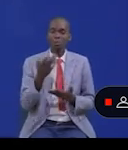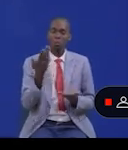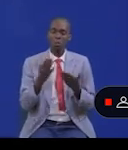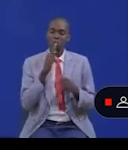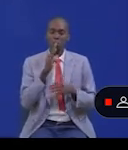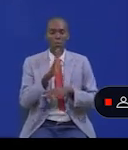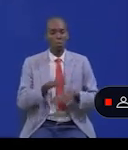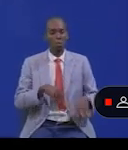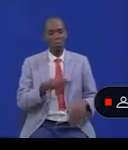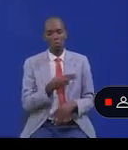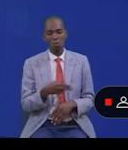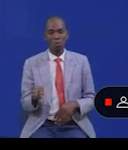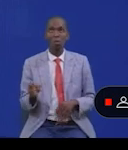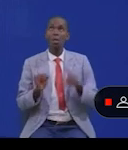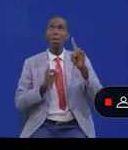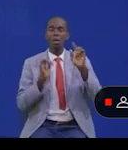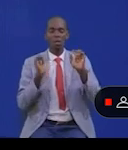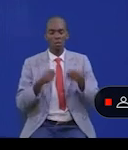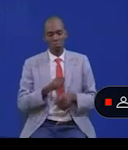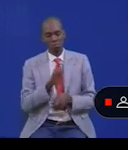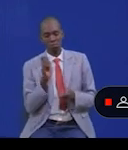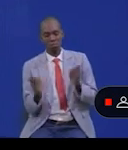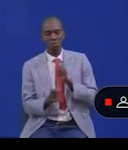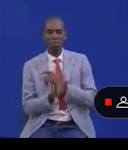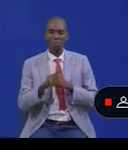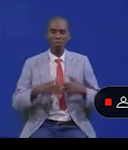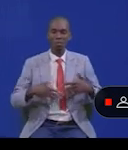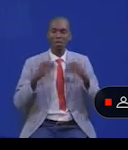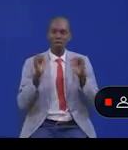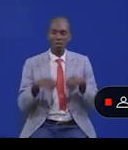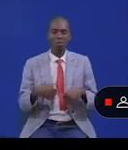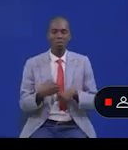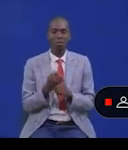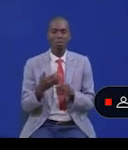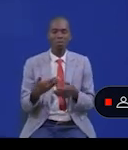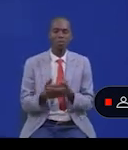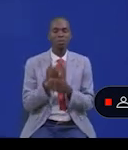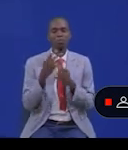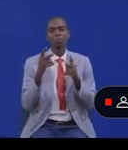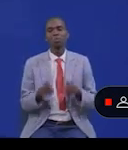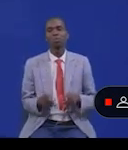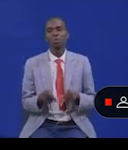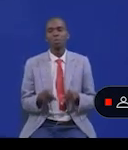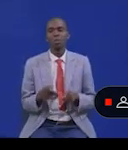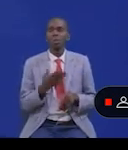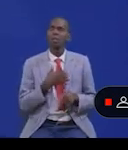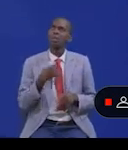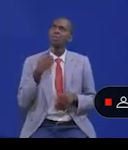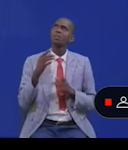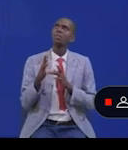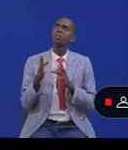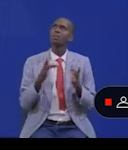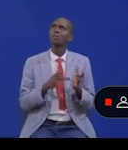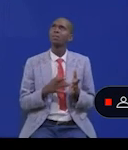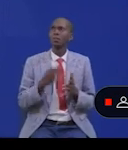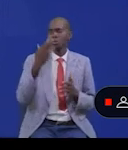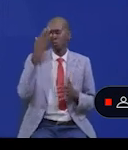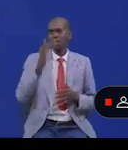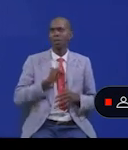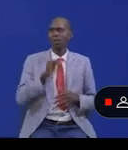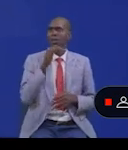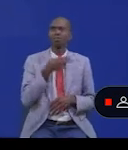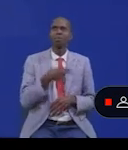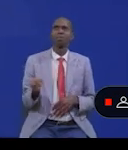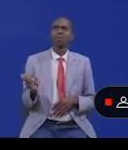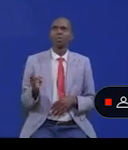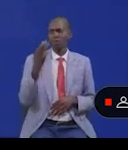I can transform your life and I can make you a new person. But I said, Jesus, you know I'm useless. You know